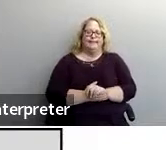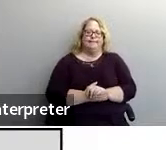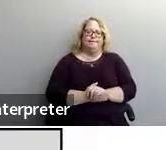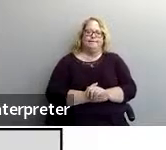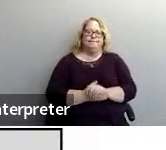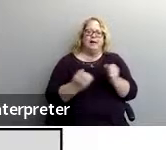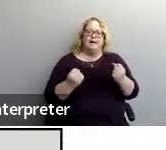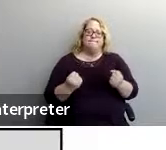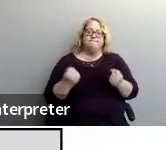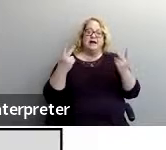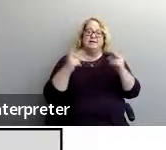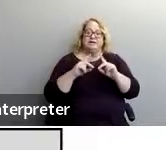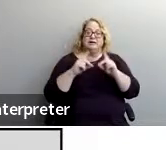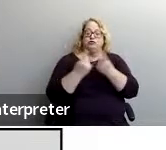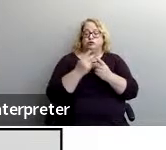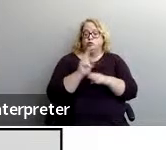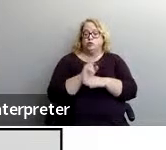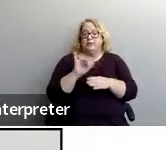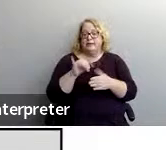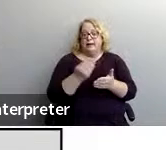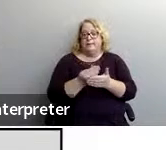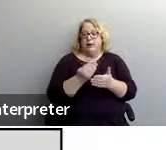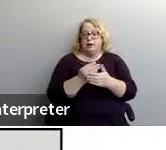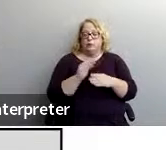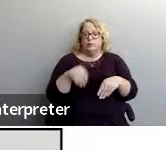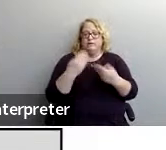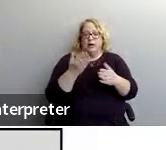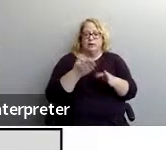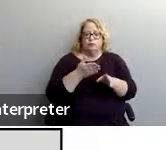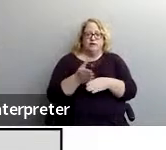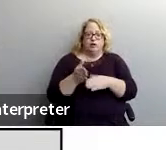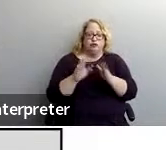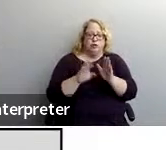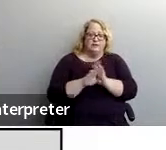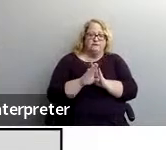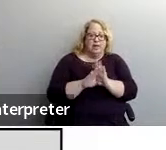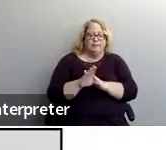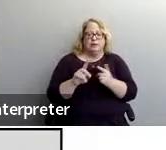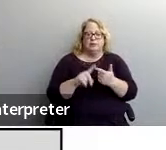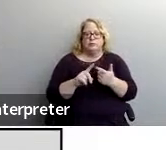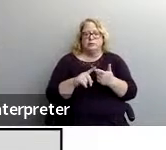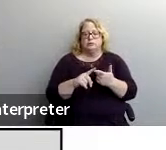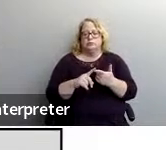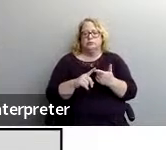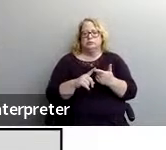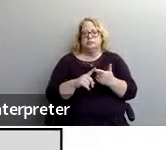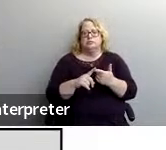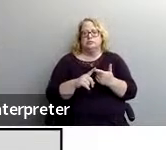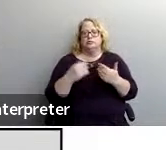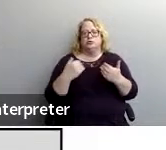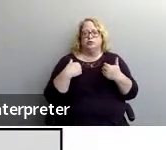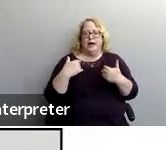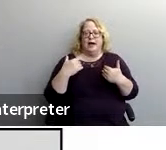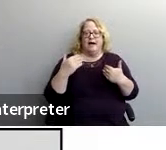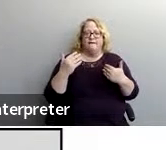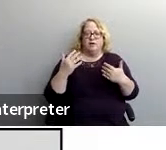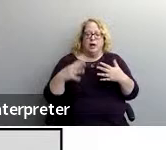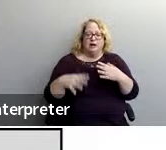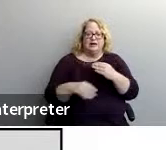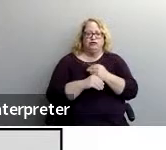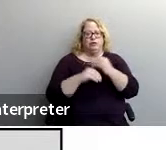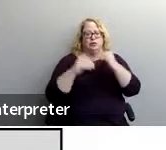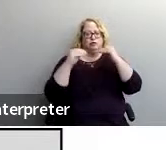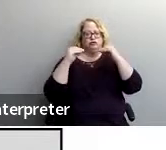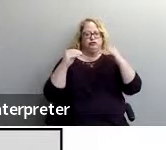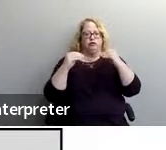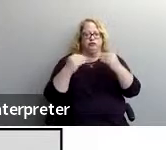of those districts utilize these funds to provide professional development, to bring in additional instructional platforms